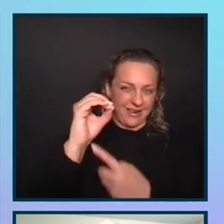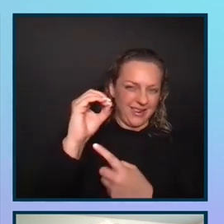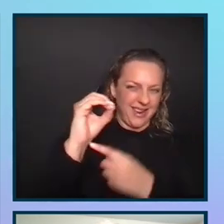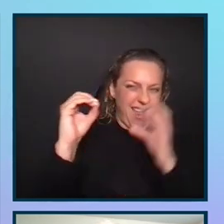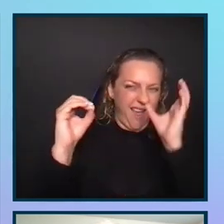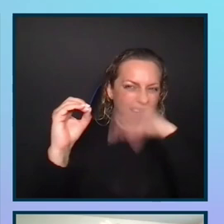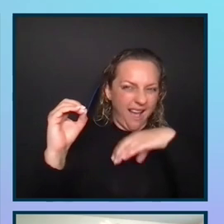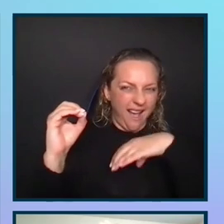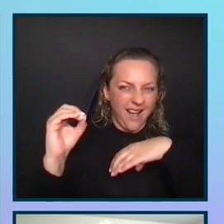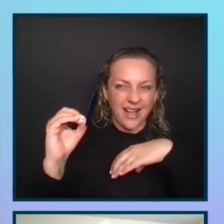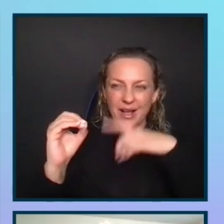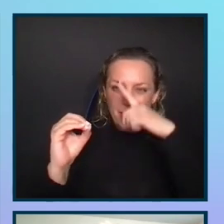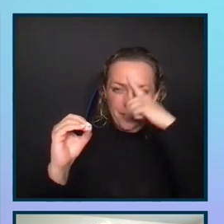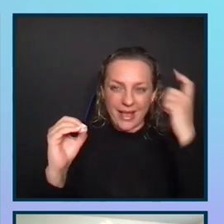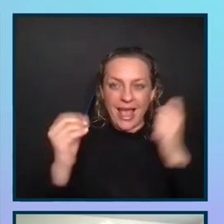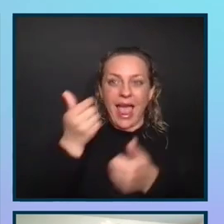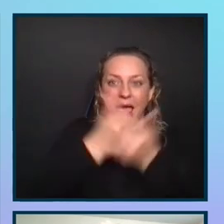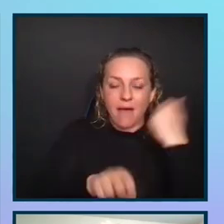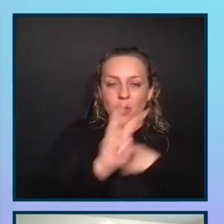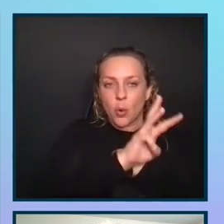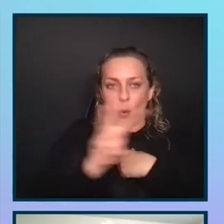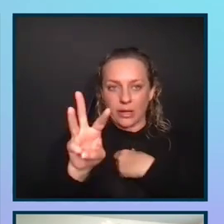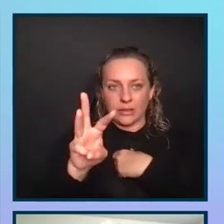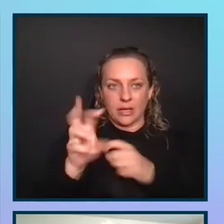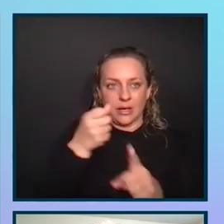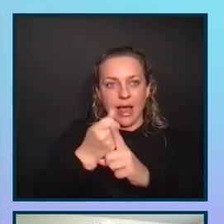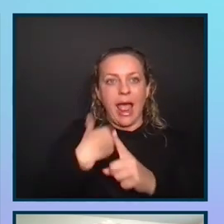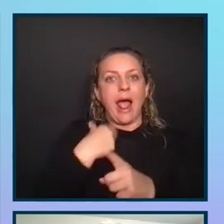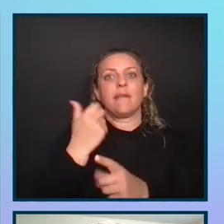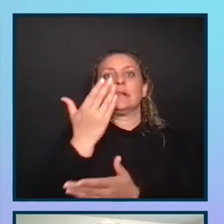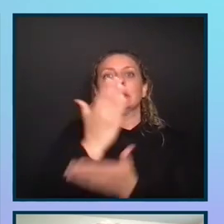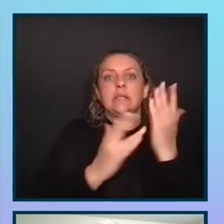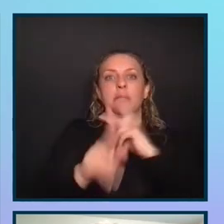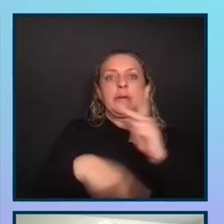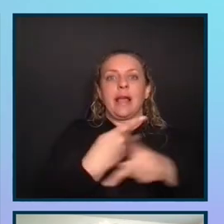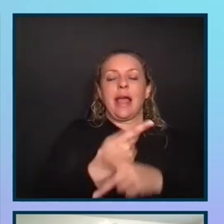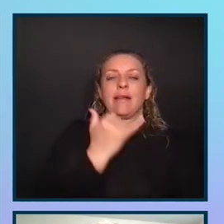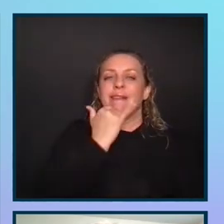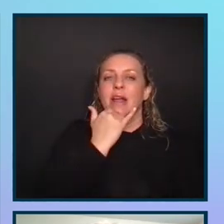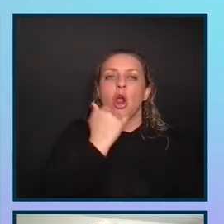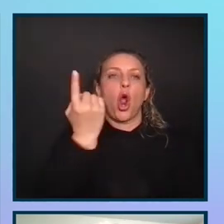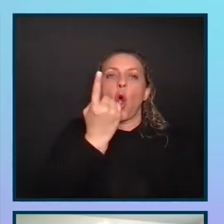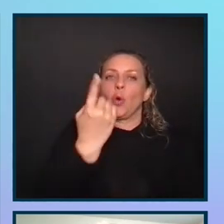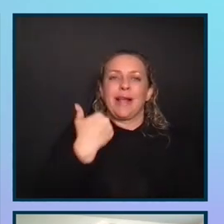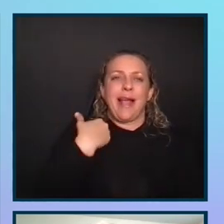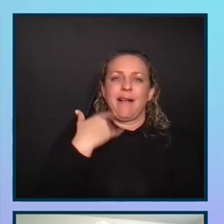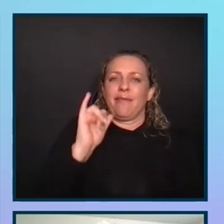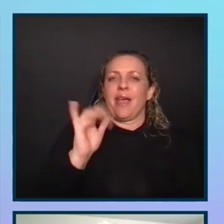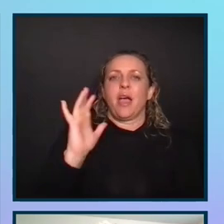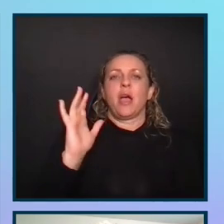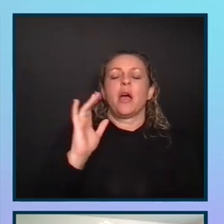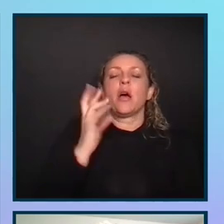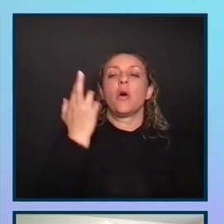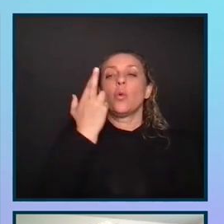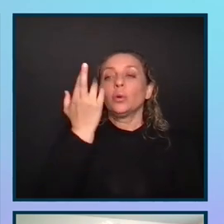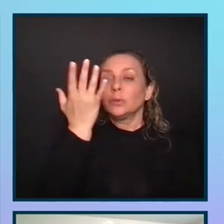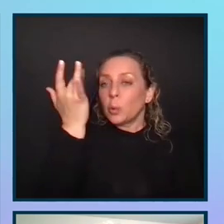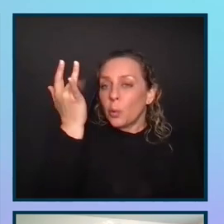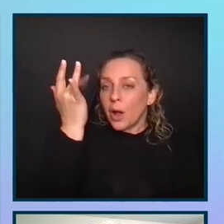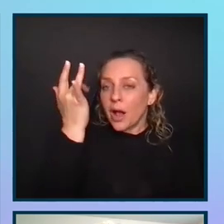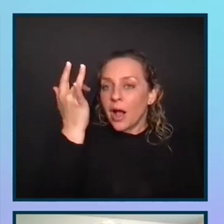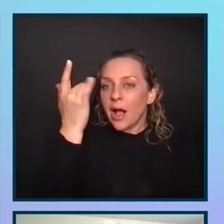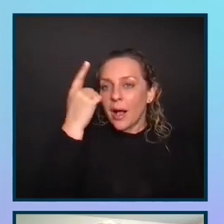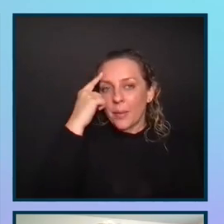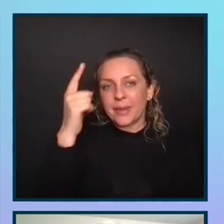odd because every site that I come across has some sort of an error. It's just always the way it is. And in part, it's because sites